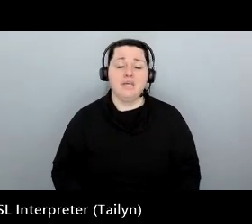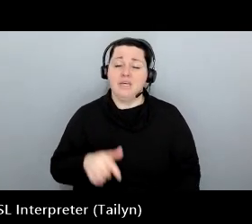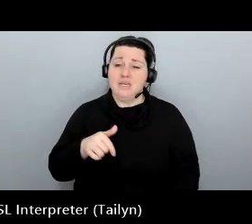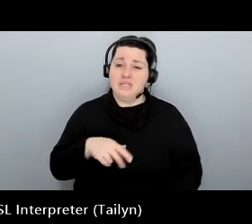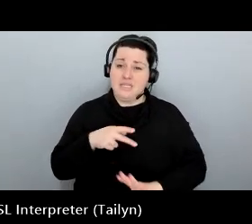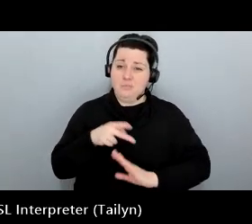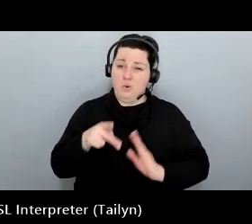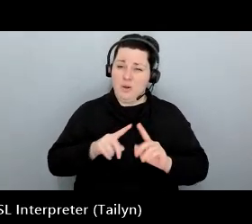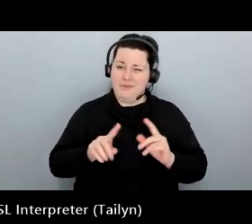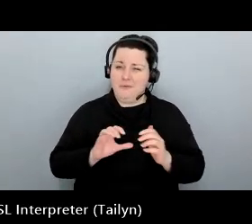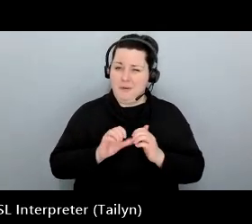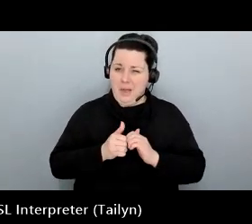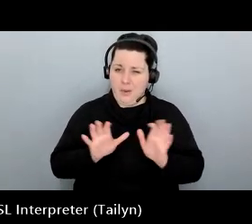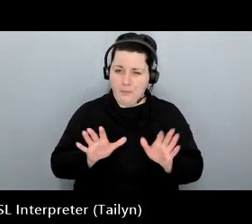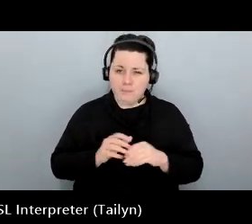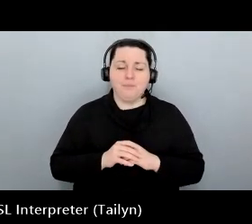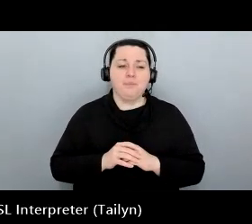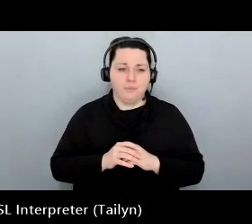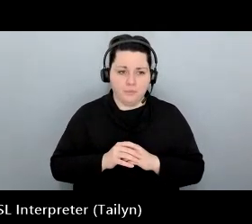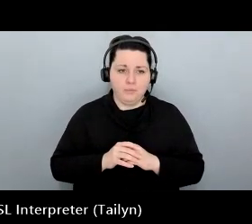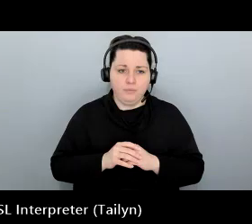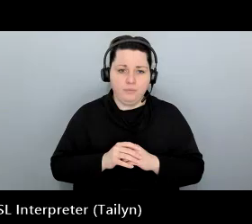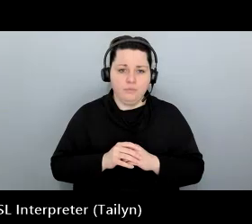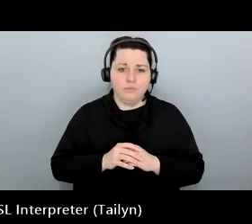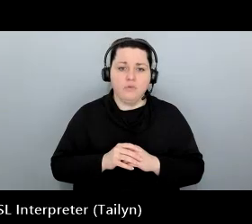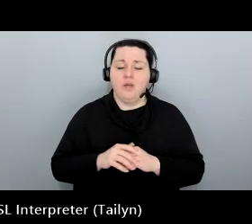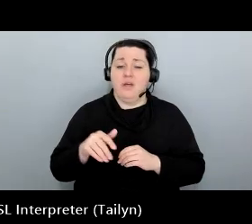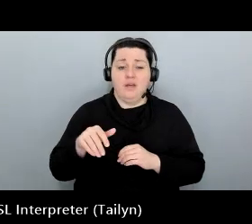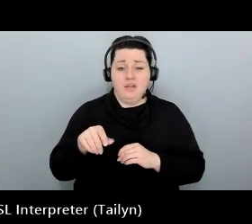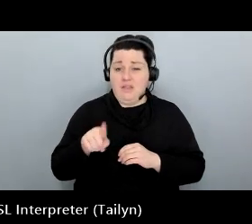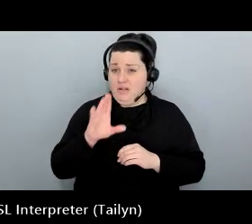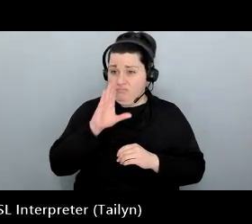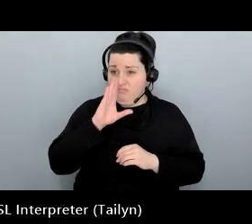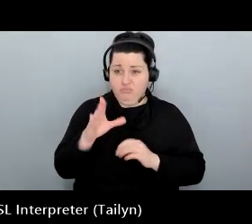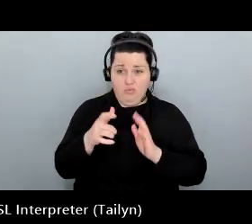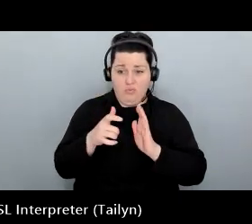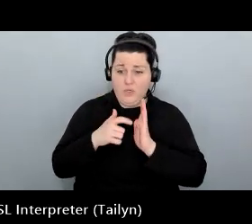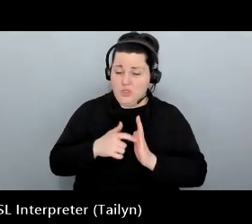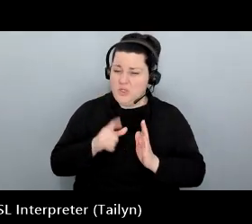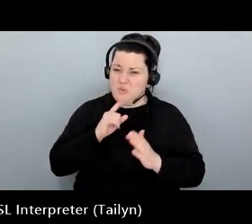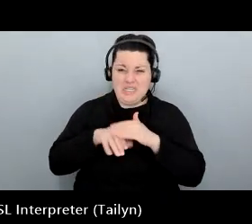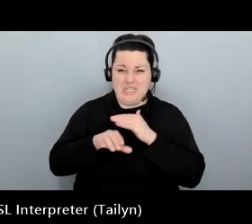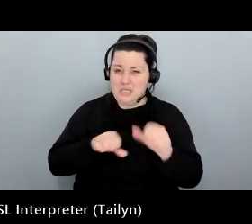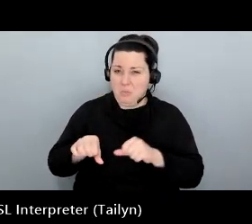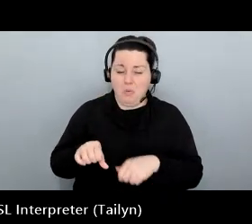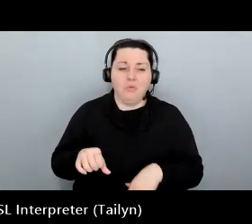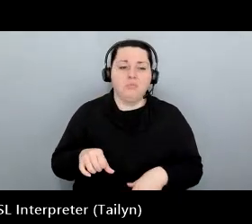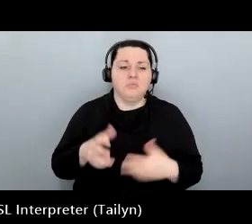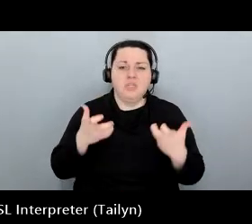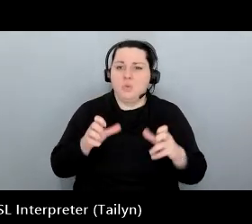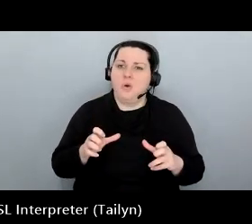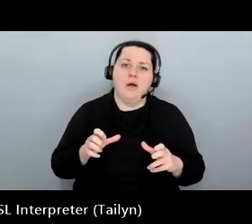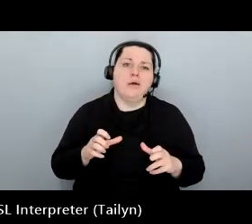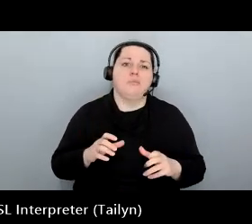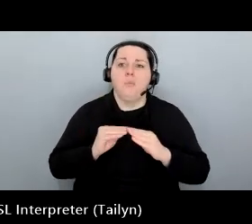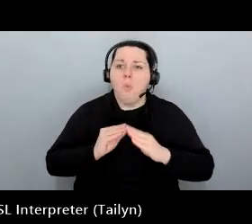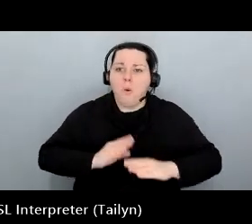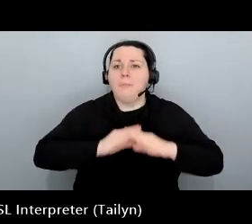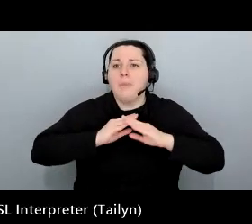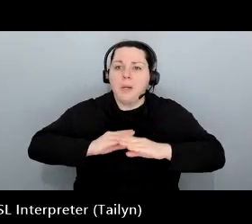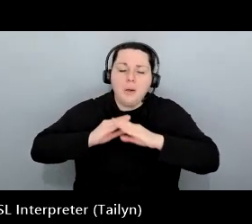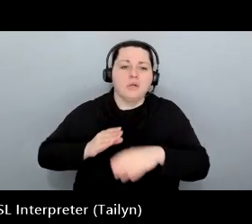apart from many others is the straightforward and accessible criteria. We try to eliminate any sort of hurdles or red tape